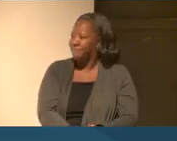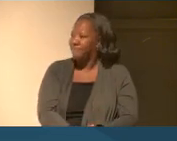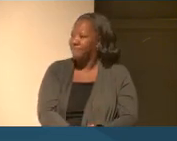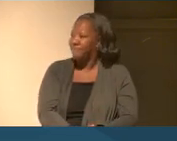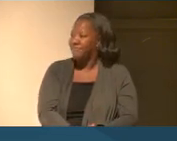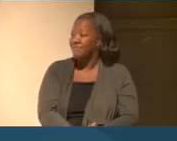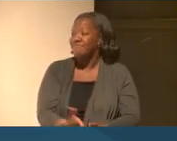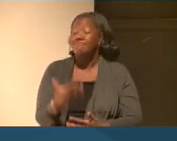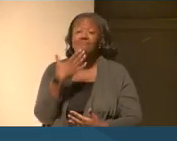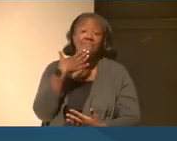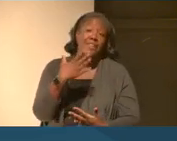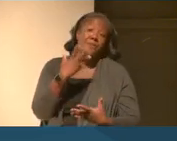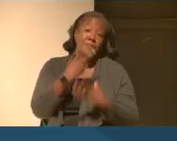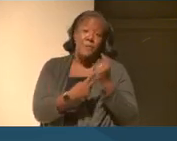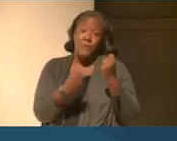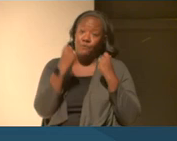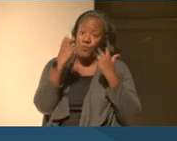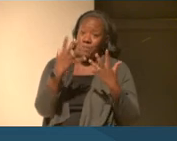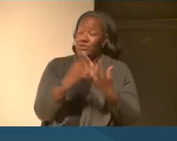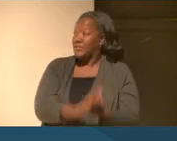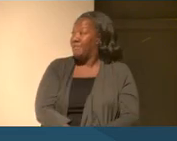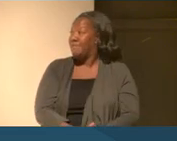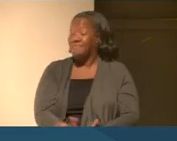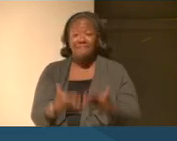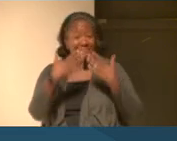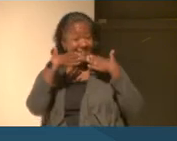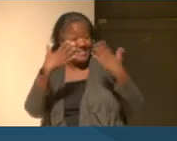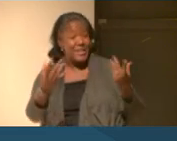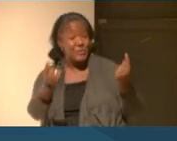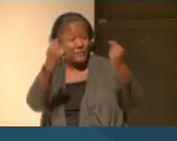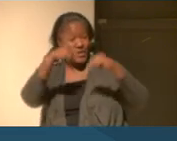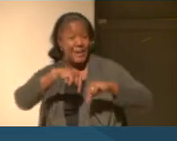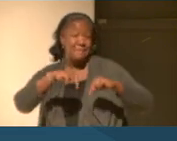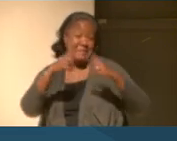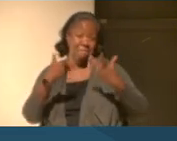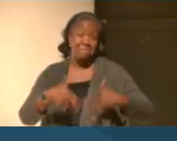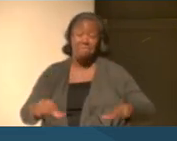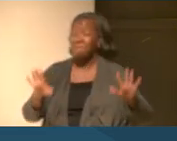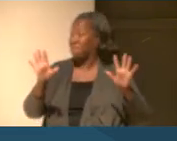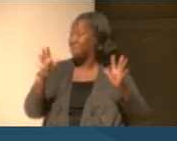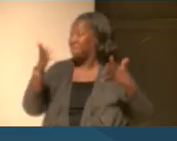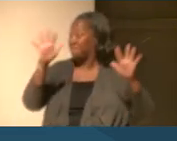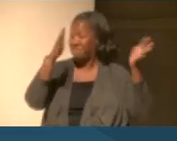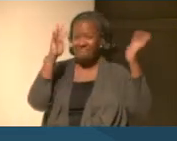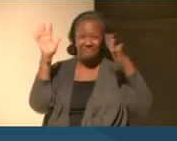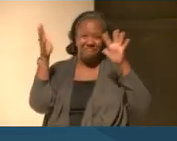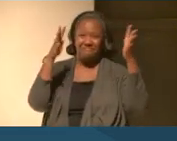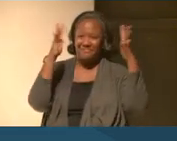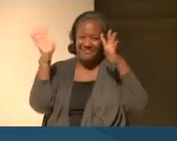Excellent. Thank you both so much. Thank you. Thank you all for coming. And thank you all online.